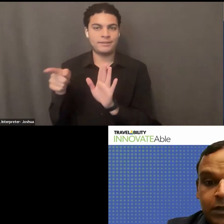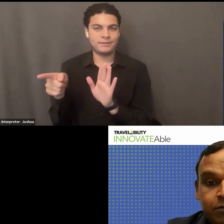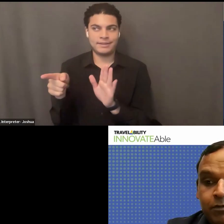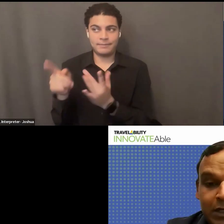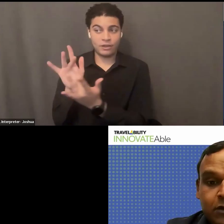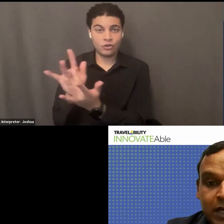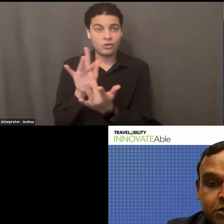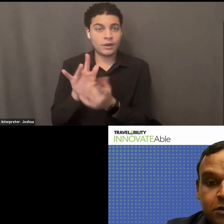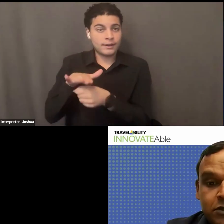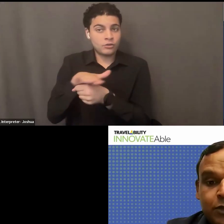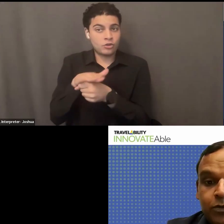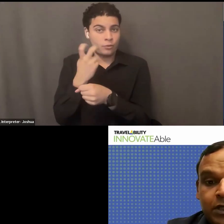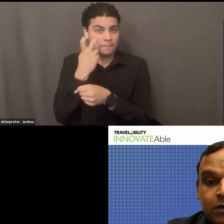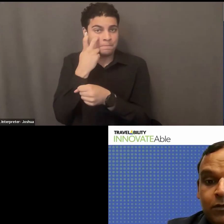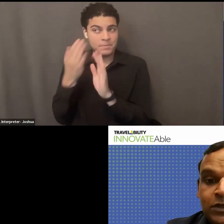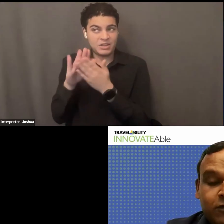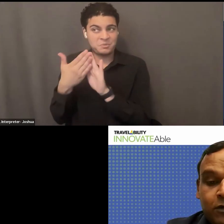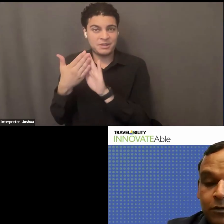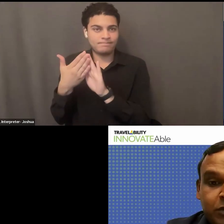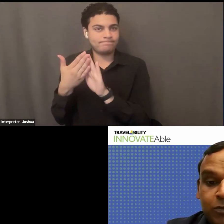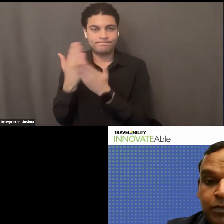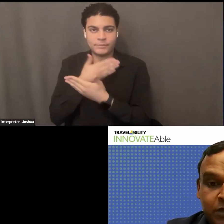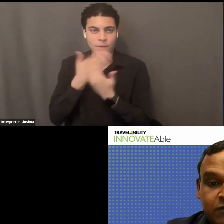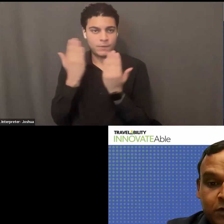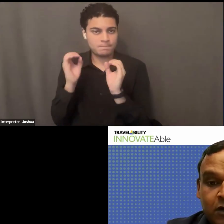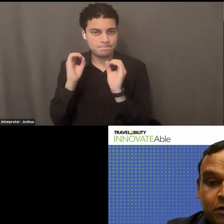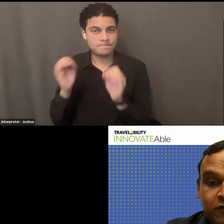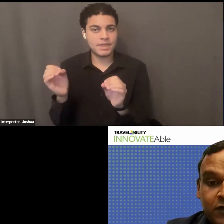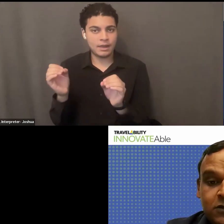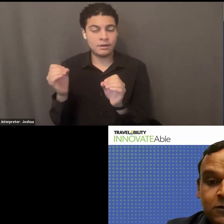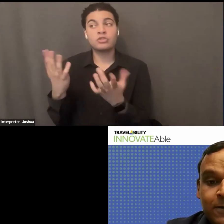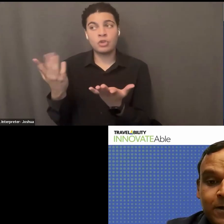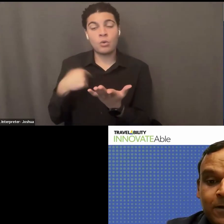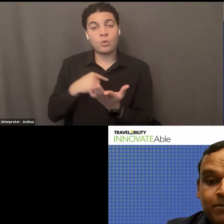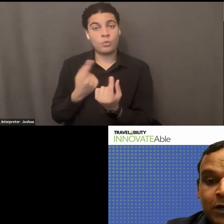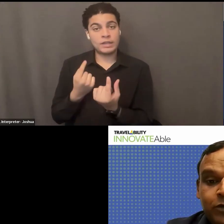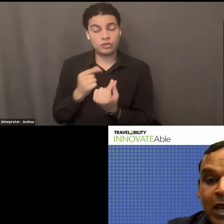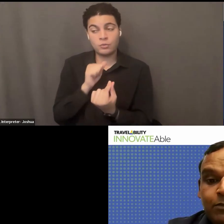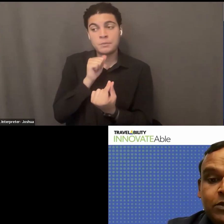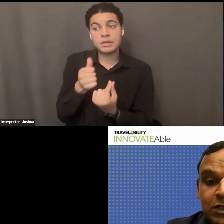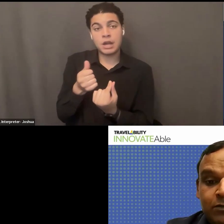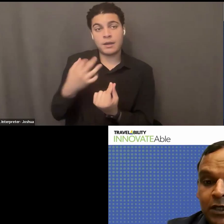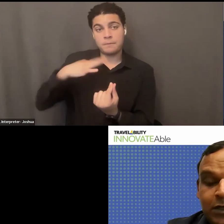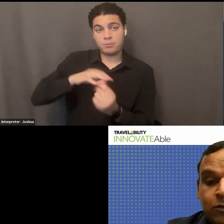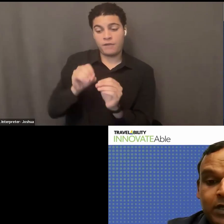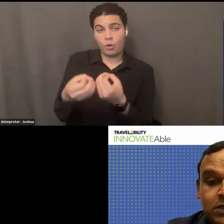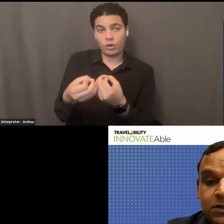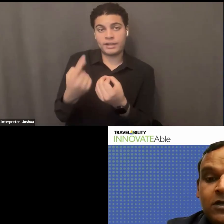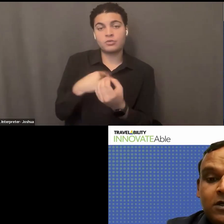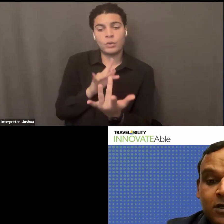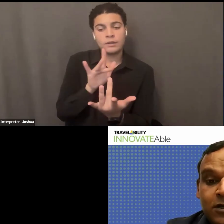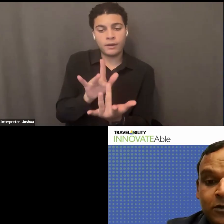So we made the connections between different nonprofits, and we helped the team